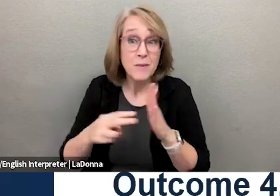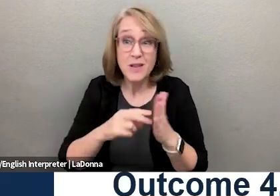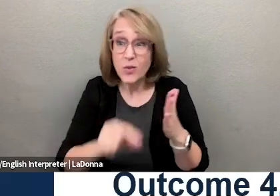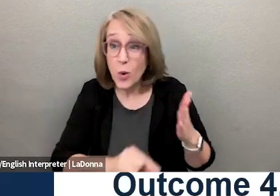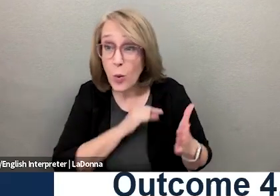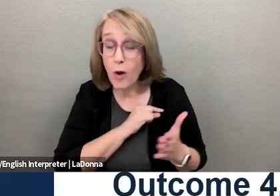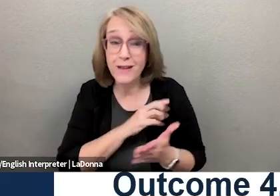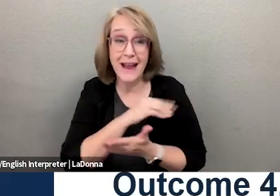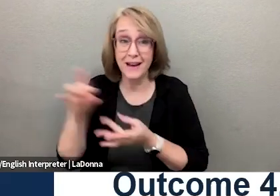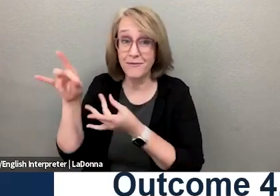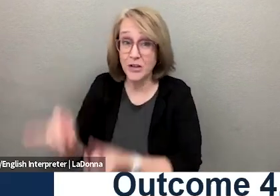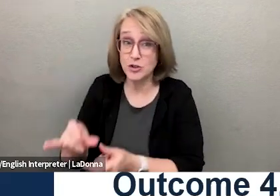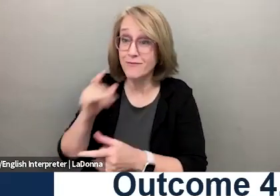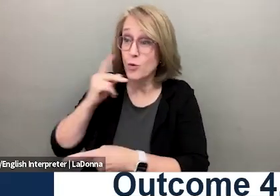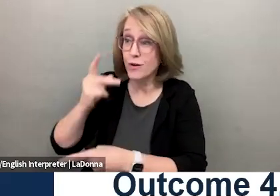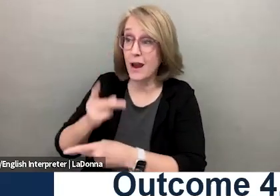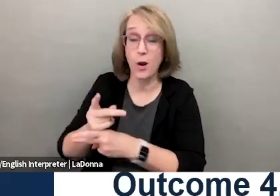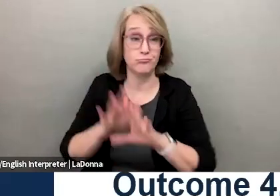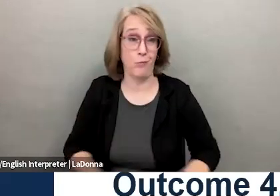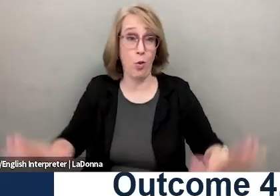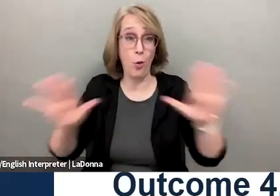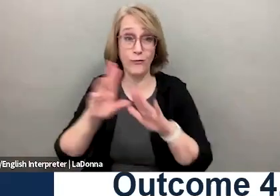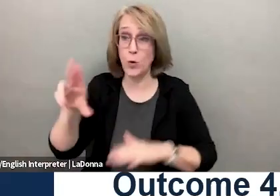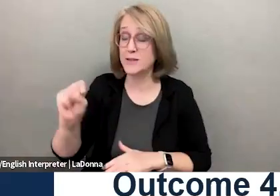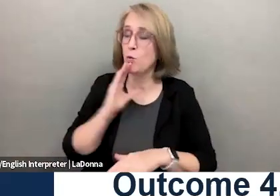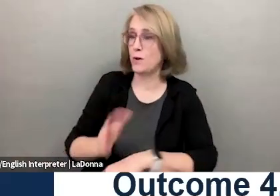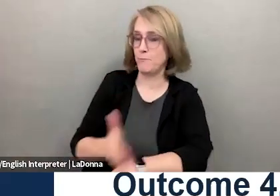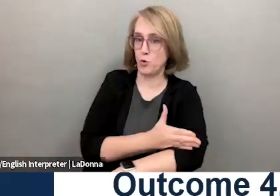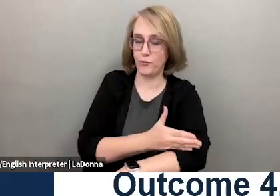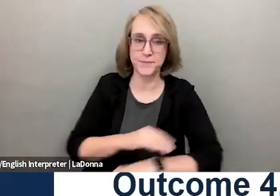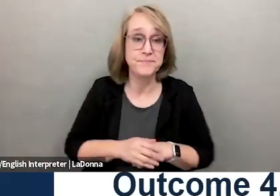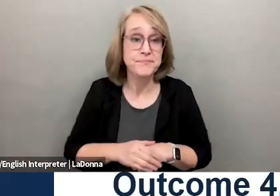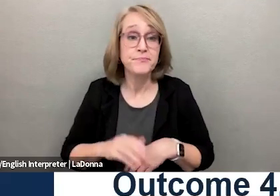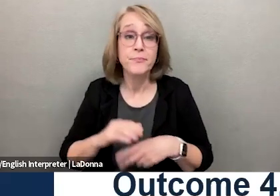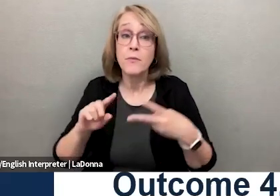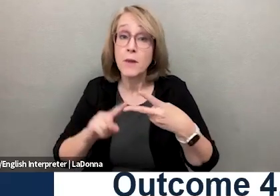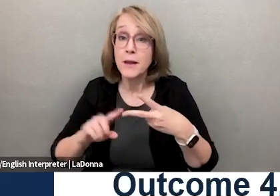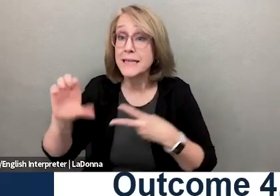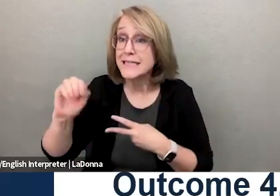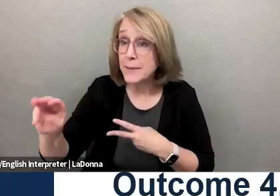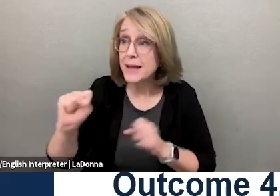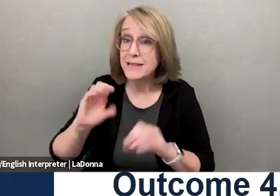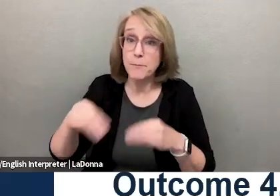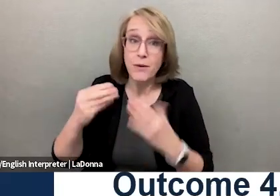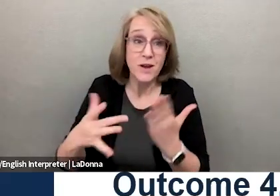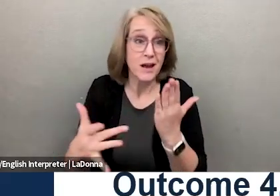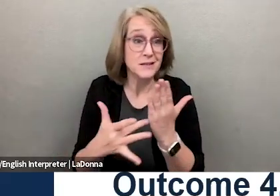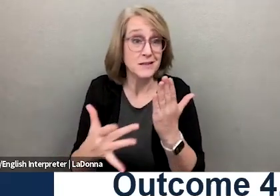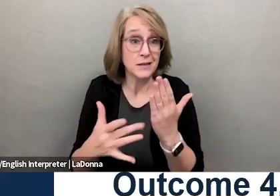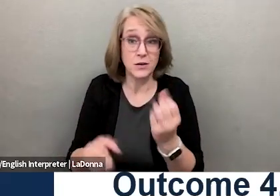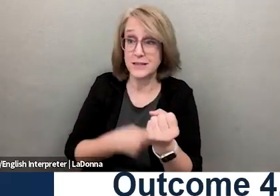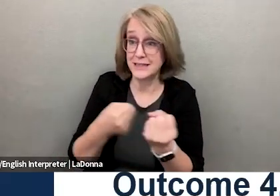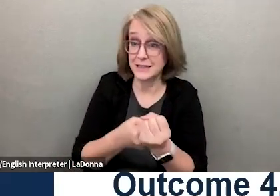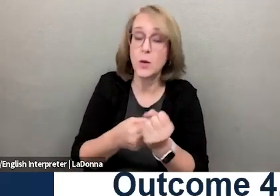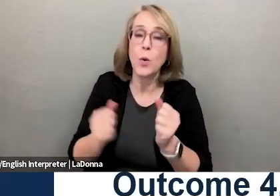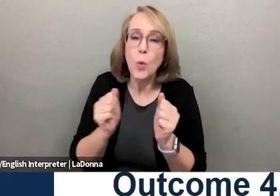care in states and nationwide. Additionally, CMS can provide technical assistance to states to support outreach with